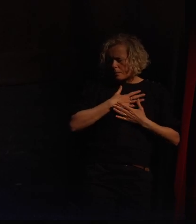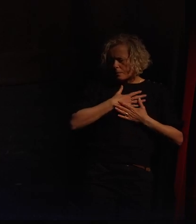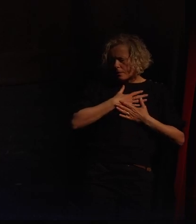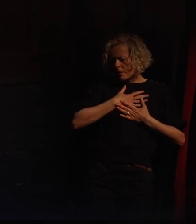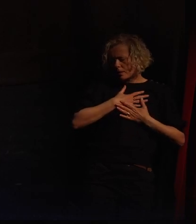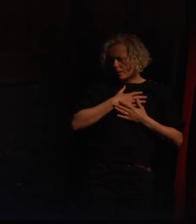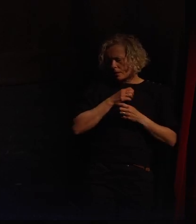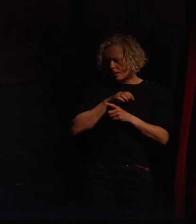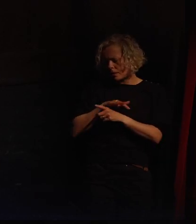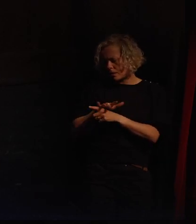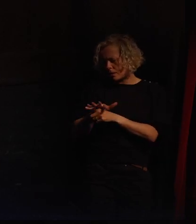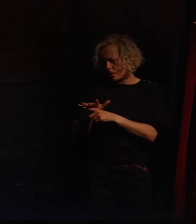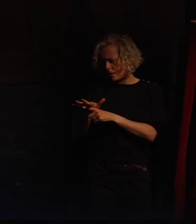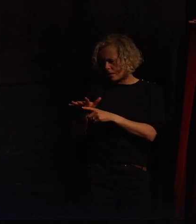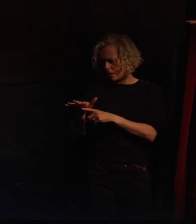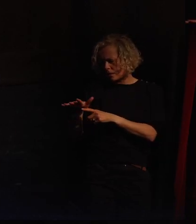feel my